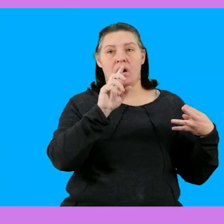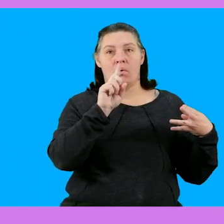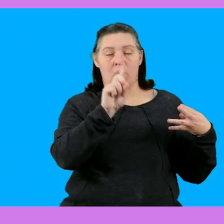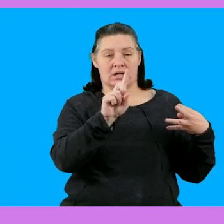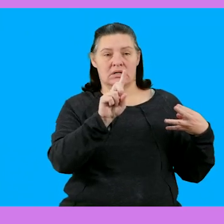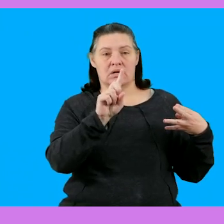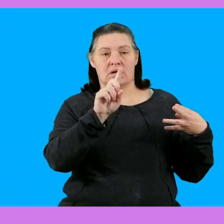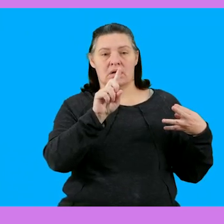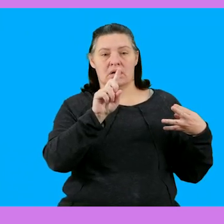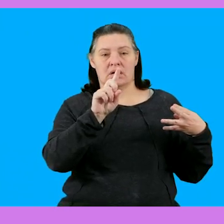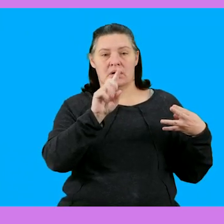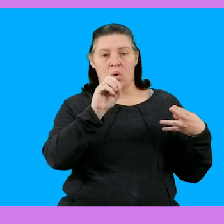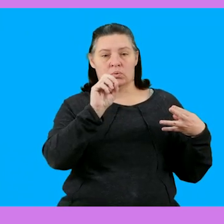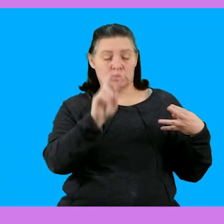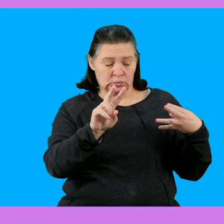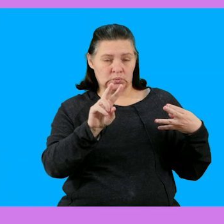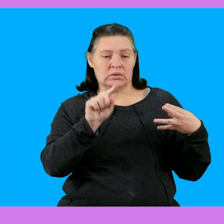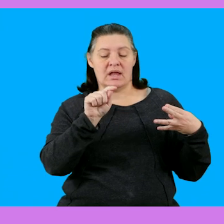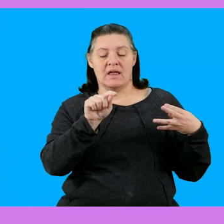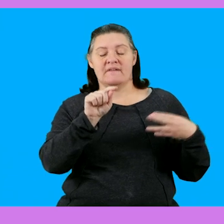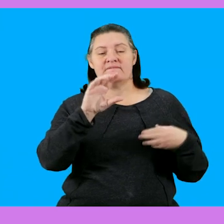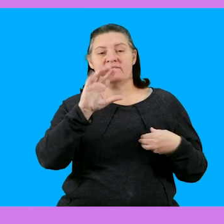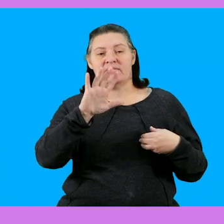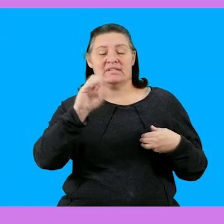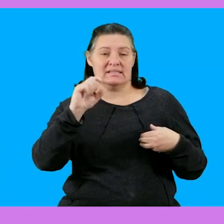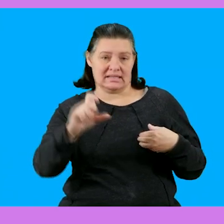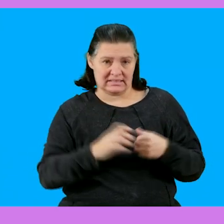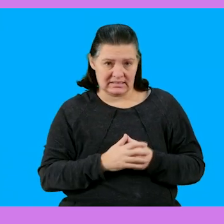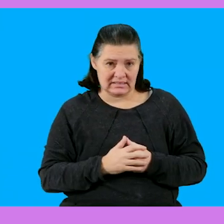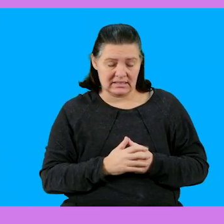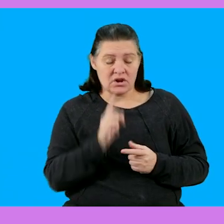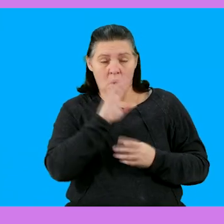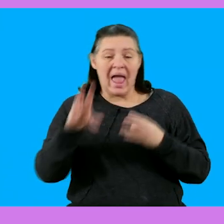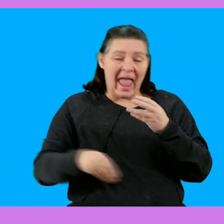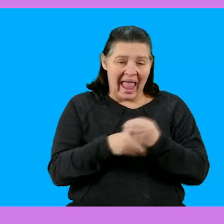1,102 rand and 50 cents. Now I'm going to add it to the